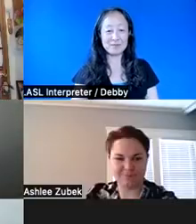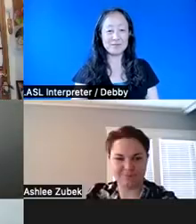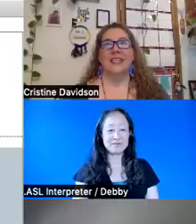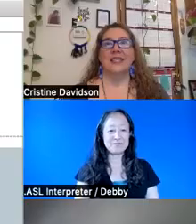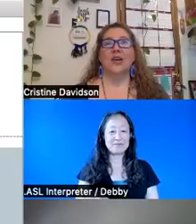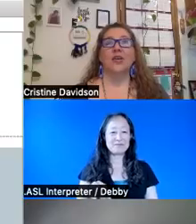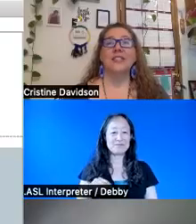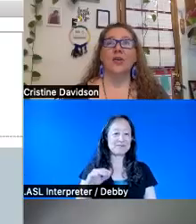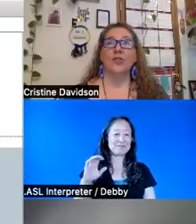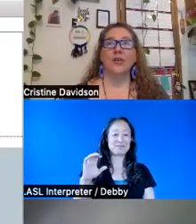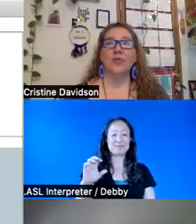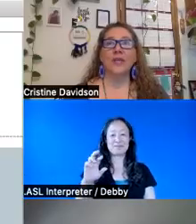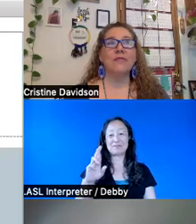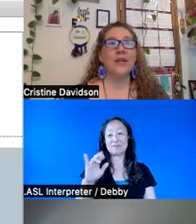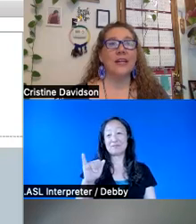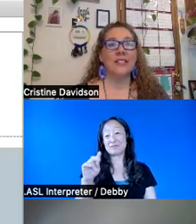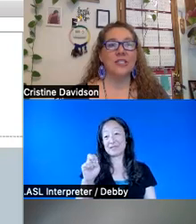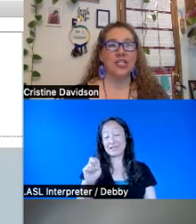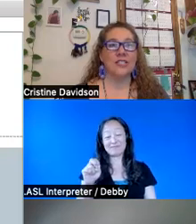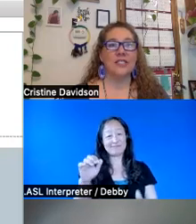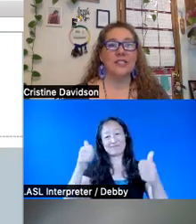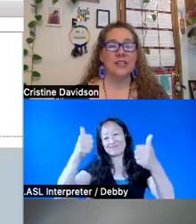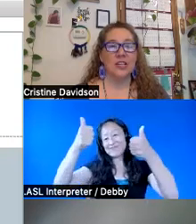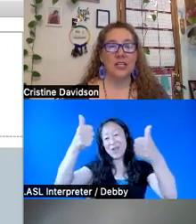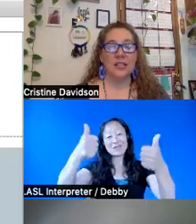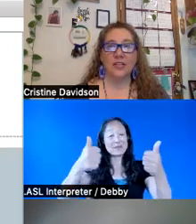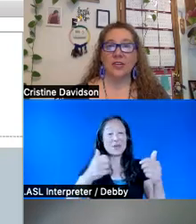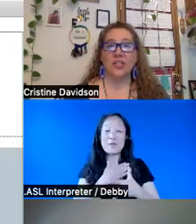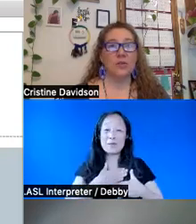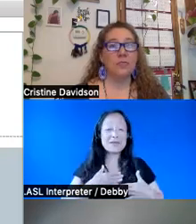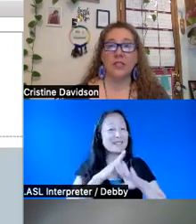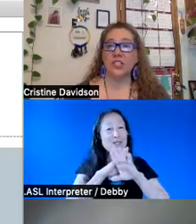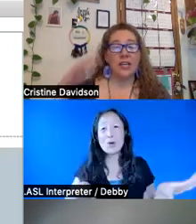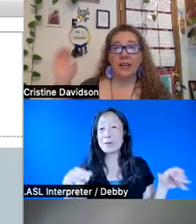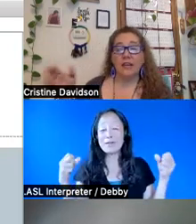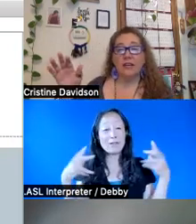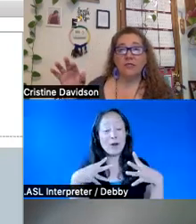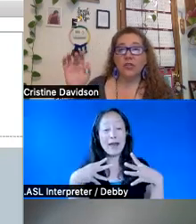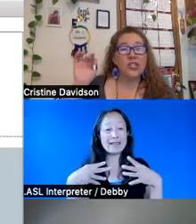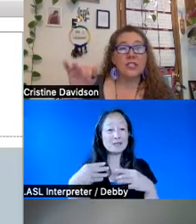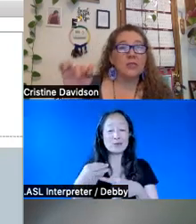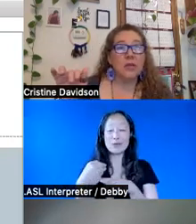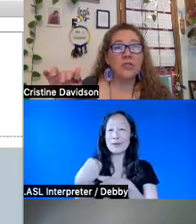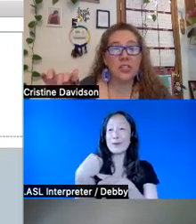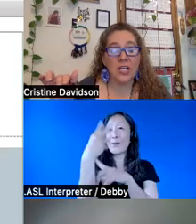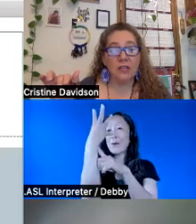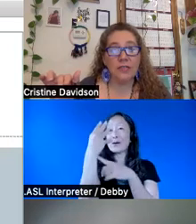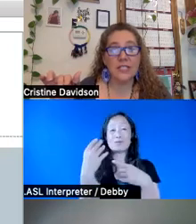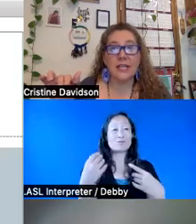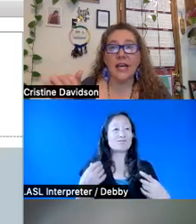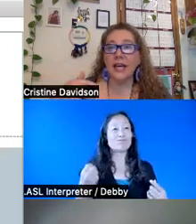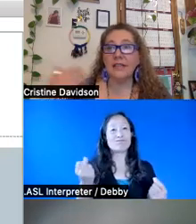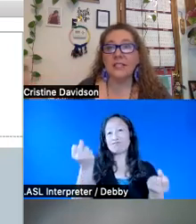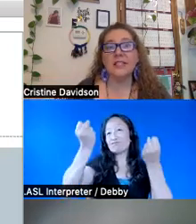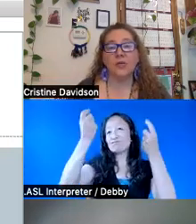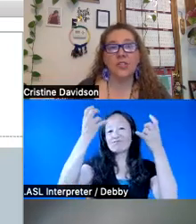Awesome. So don't be afraid to just either jump. You can just unmute yourself and